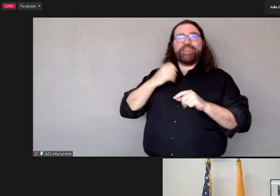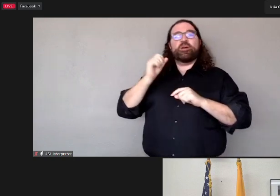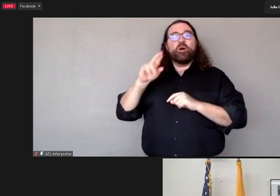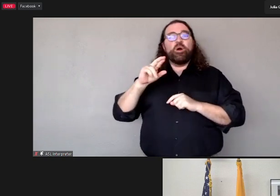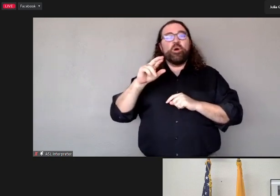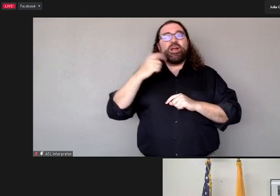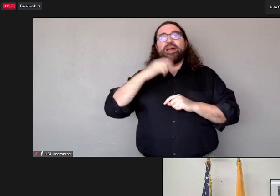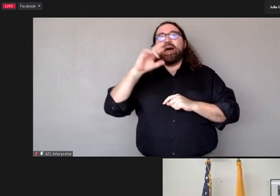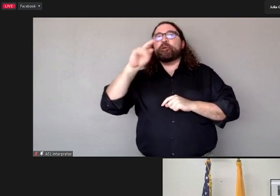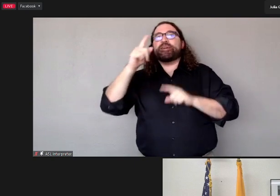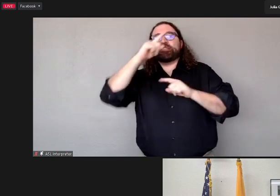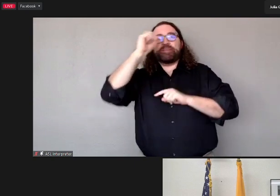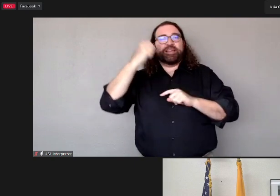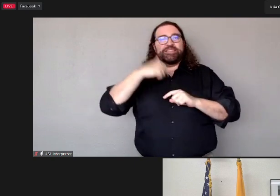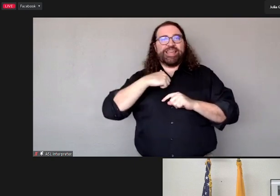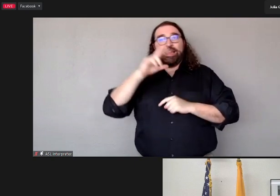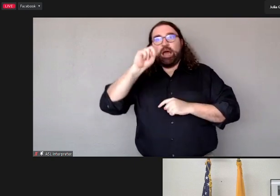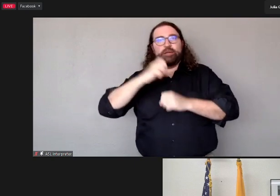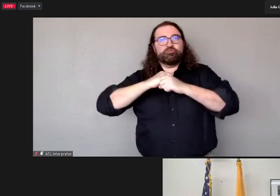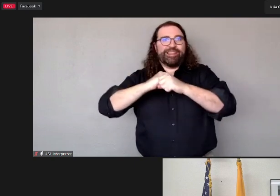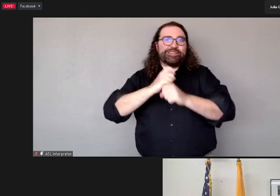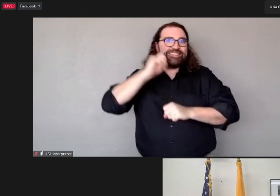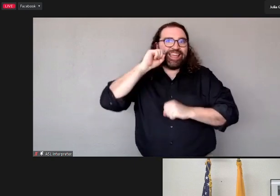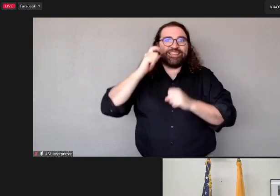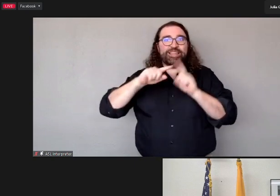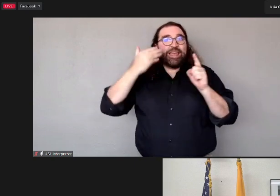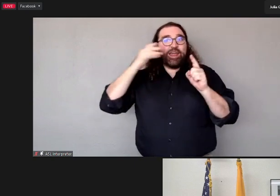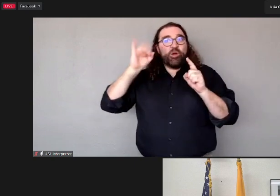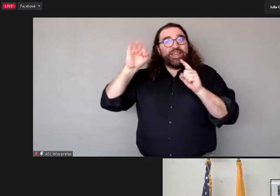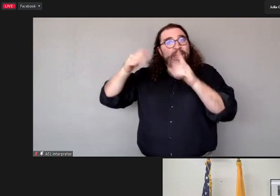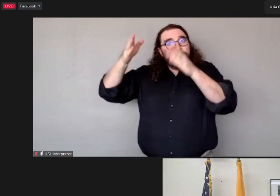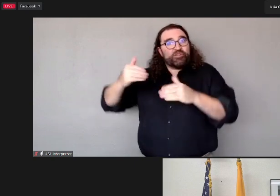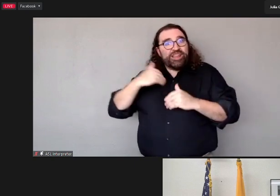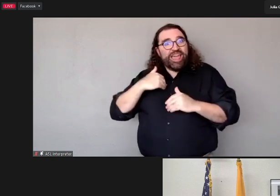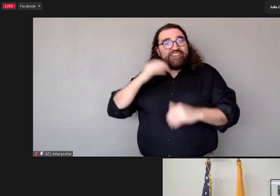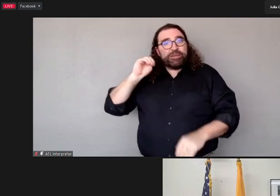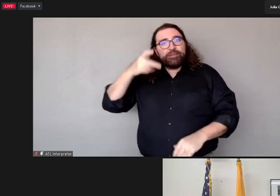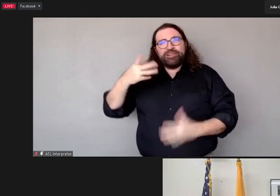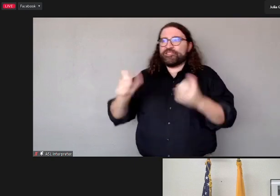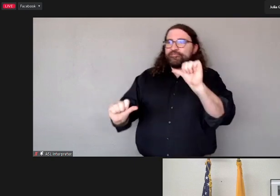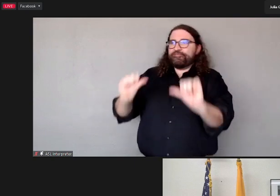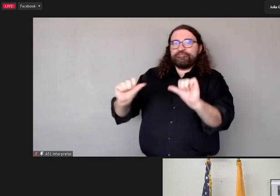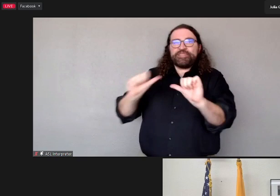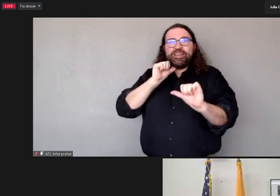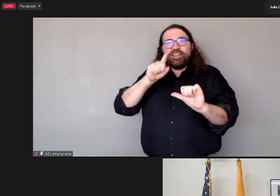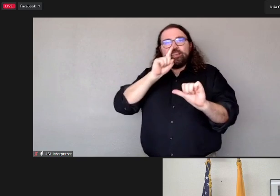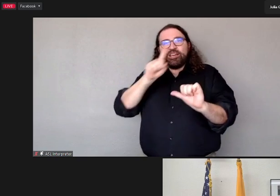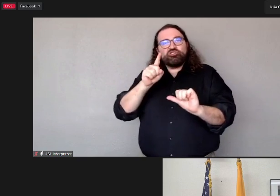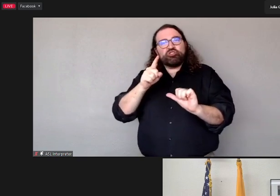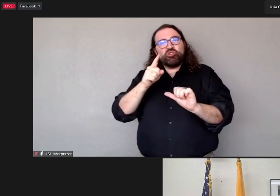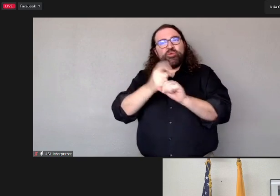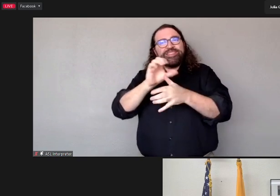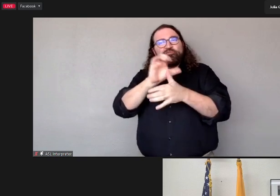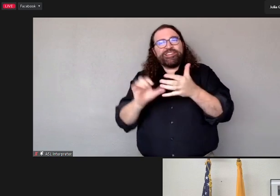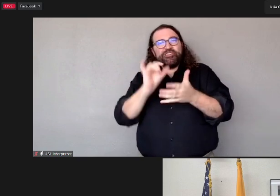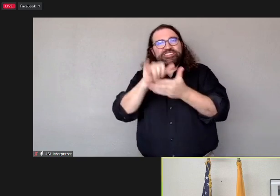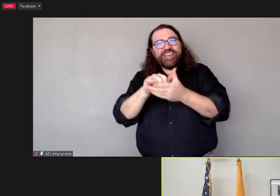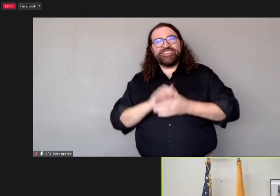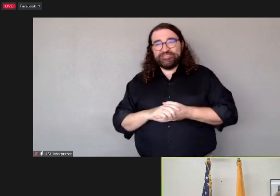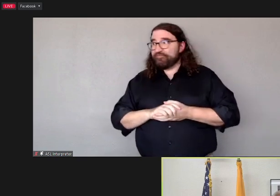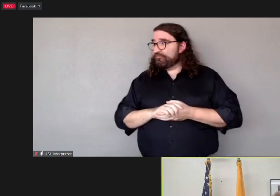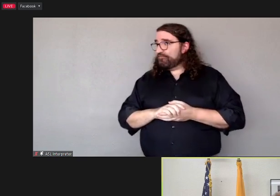risk because I had unprotected sex and I have no idea if the person had monkeypox, or I'm just not sure what the criteria is. Dr. Spice.